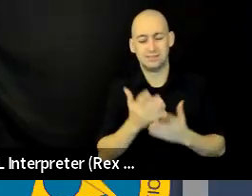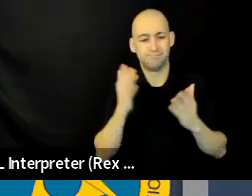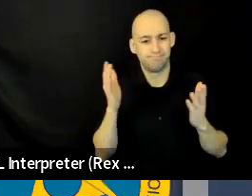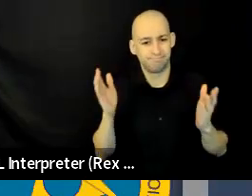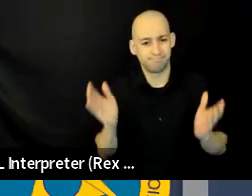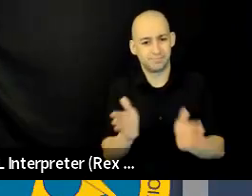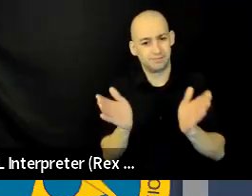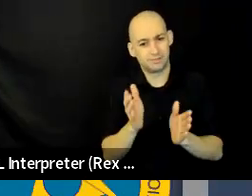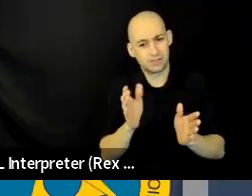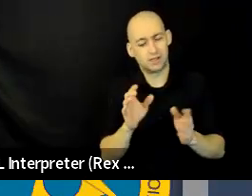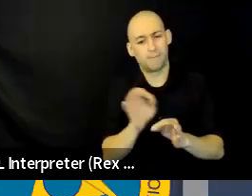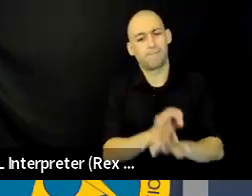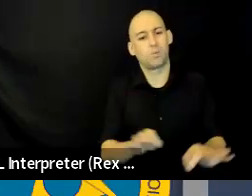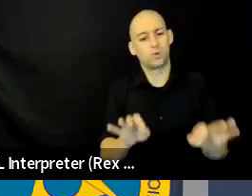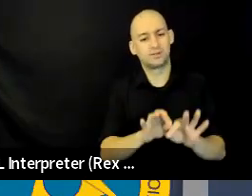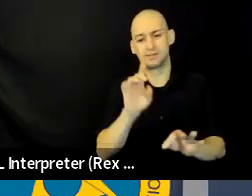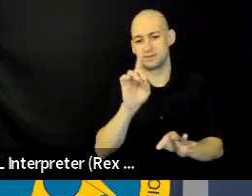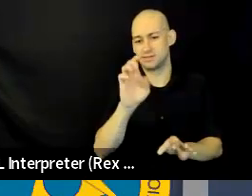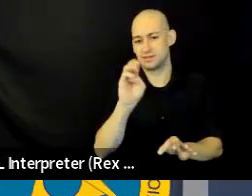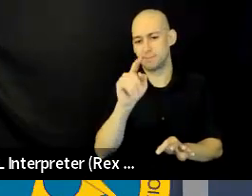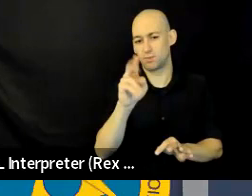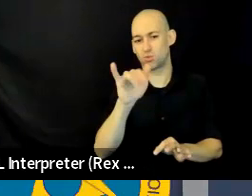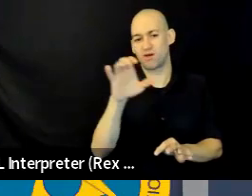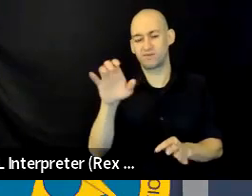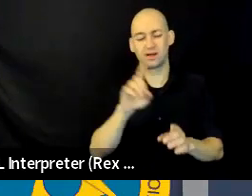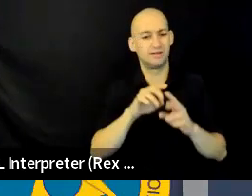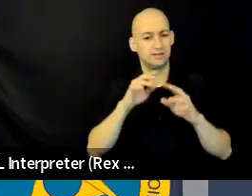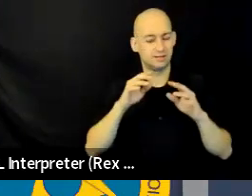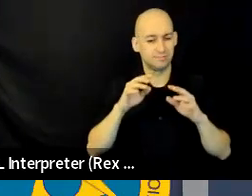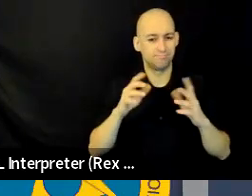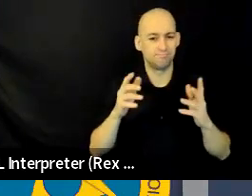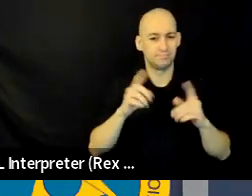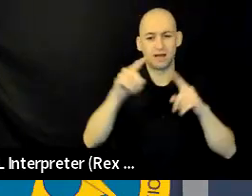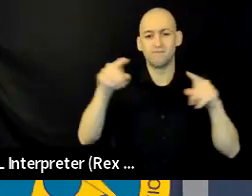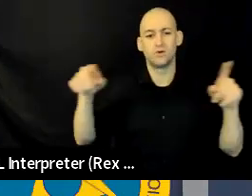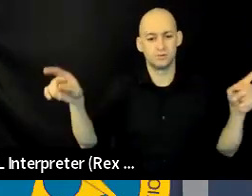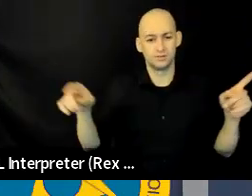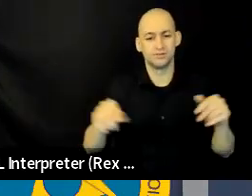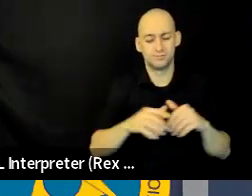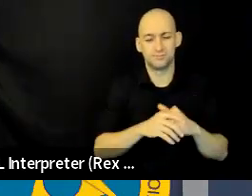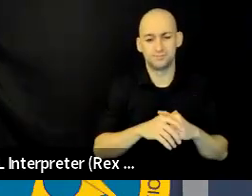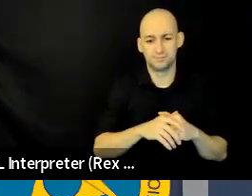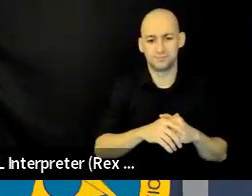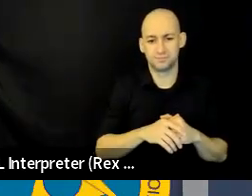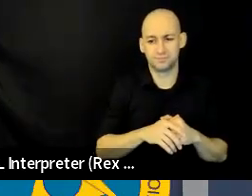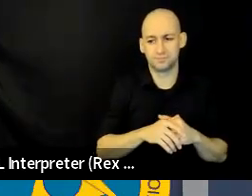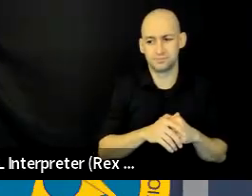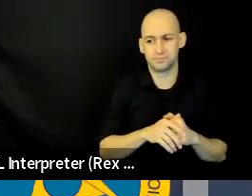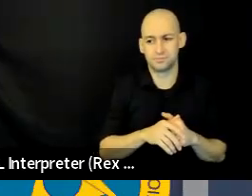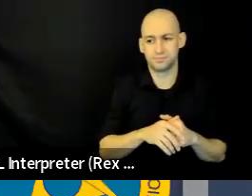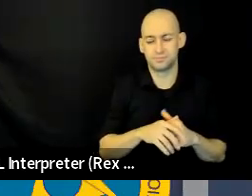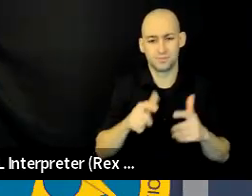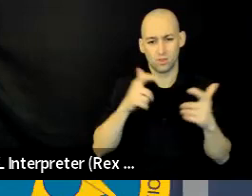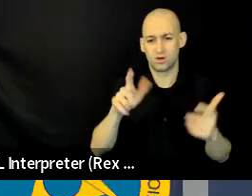importance of a demographically diverse community of 4 federally recognized tribes and a large